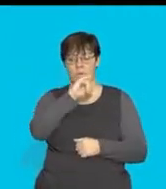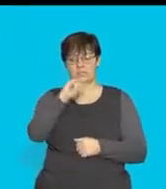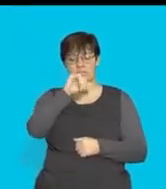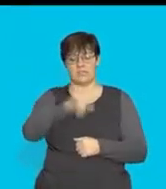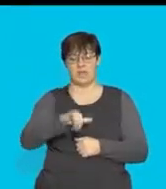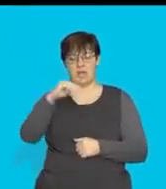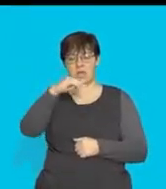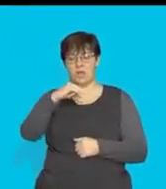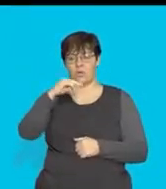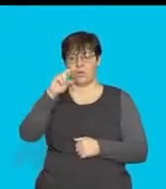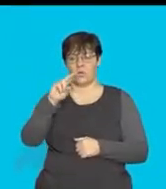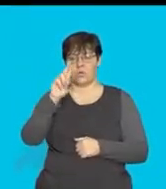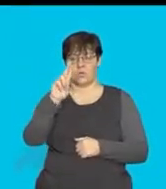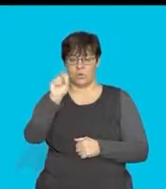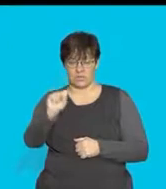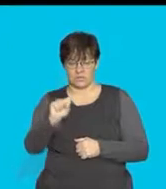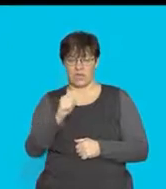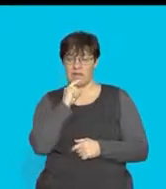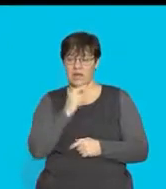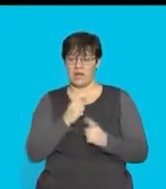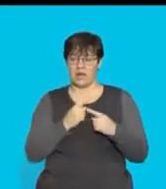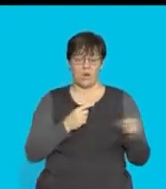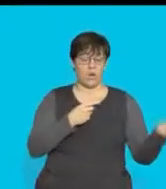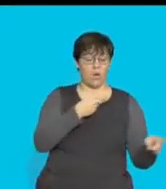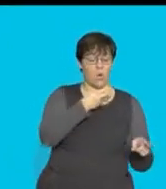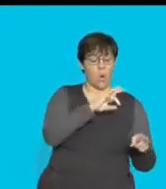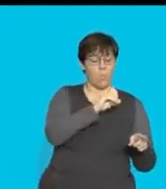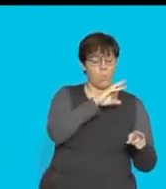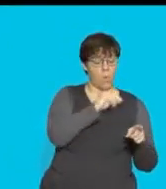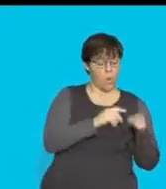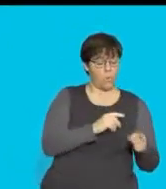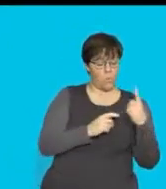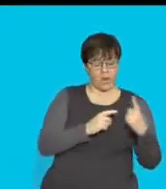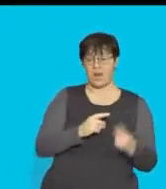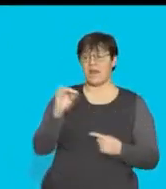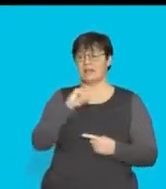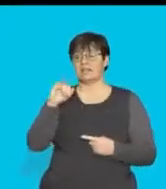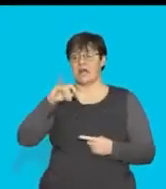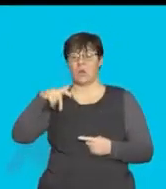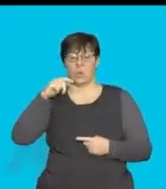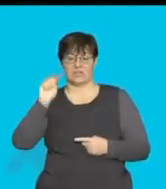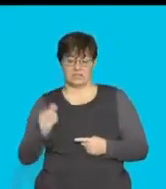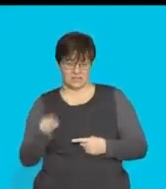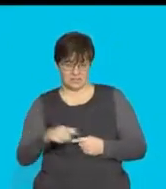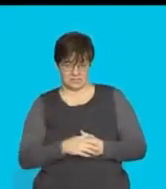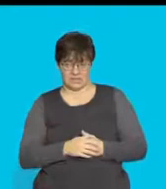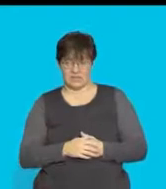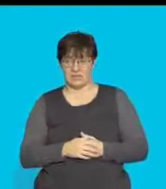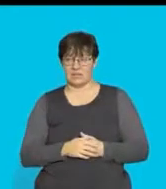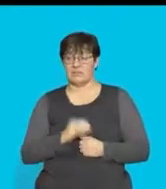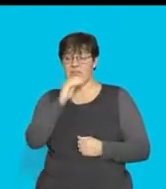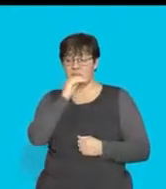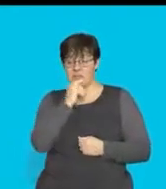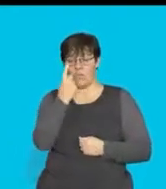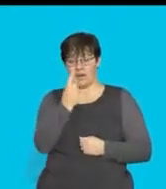The word homozygous can be broken up into homo and zygous, meaning zygote. So this is